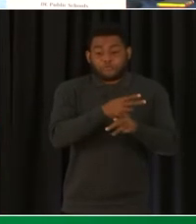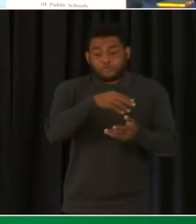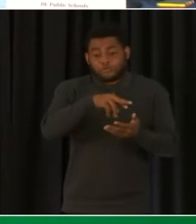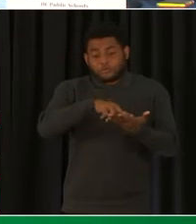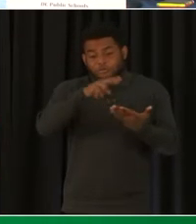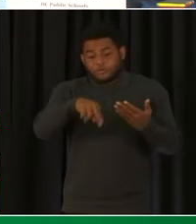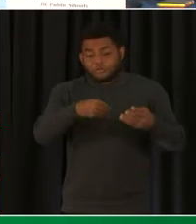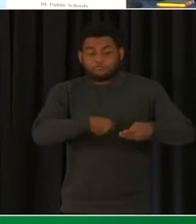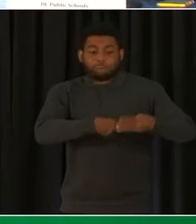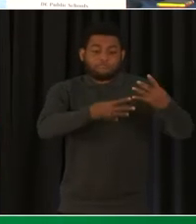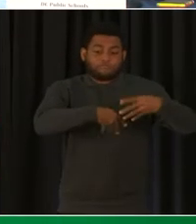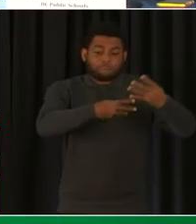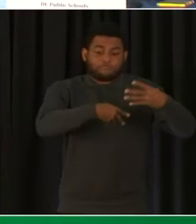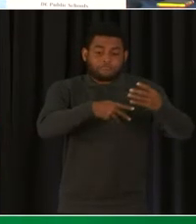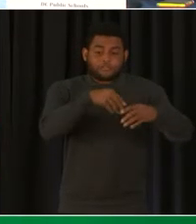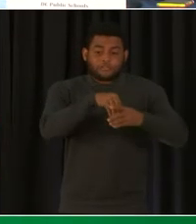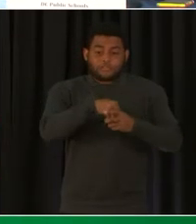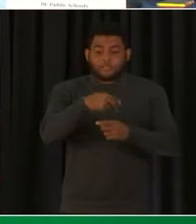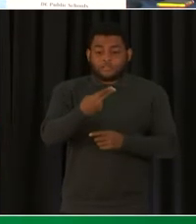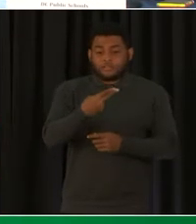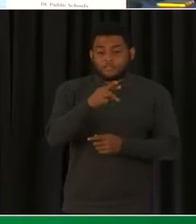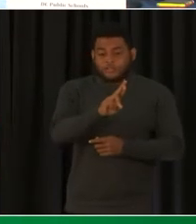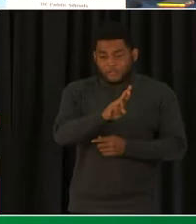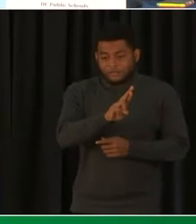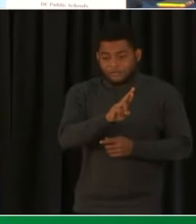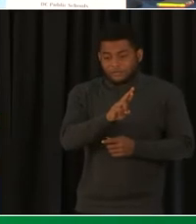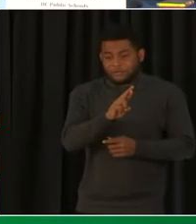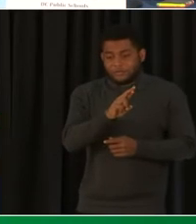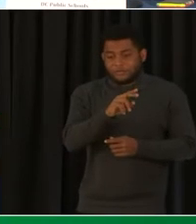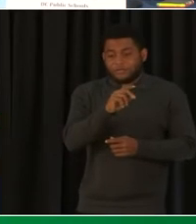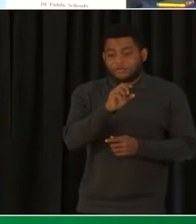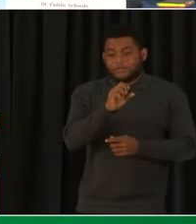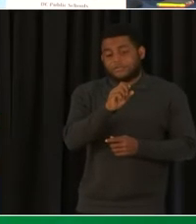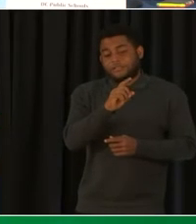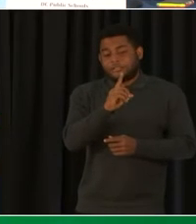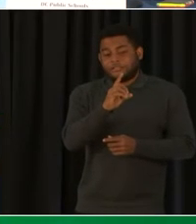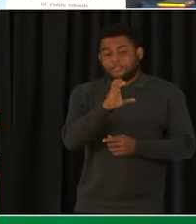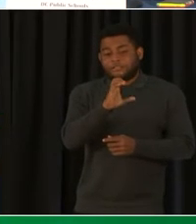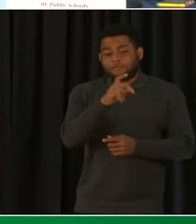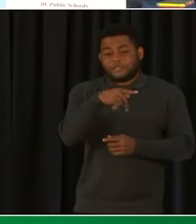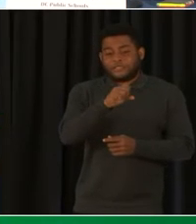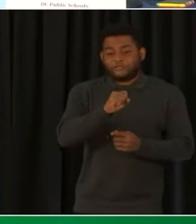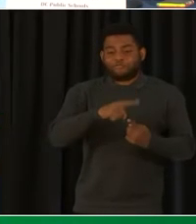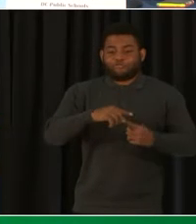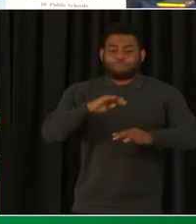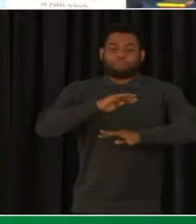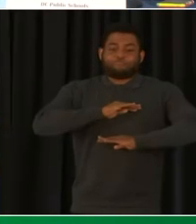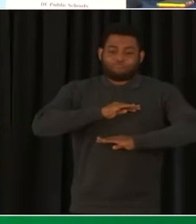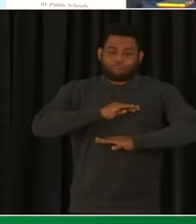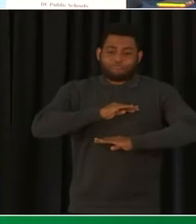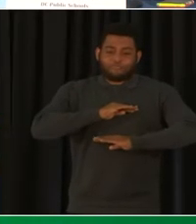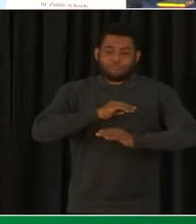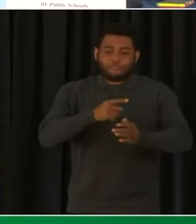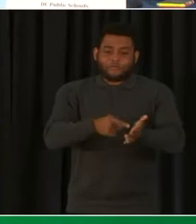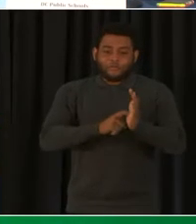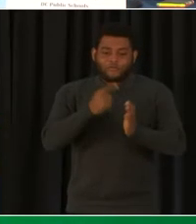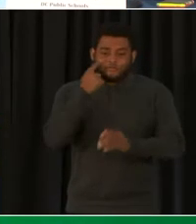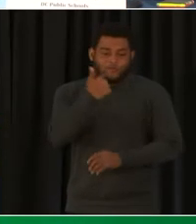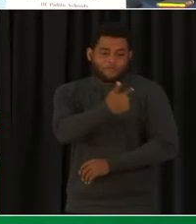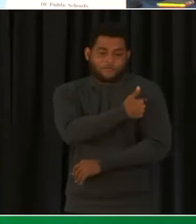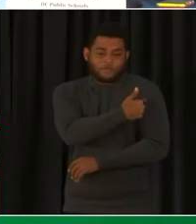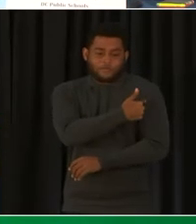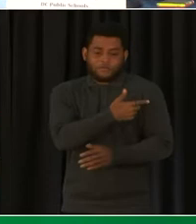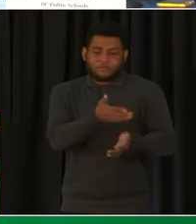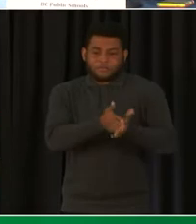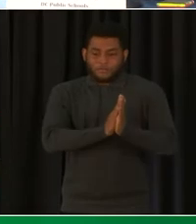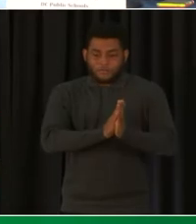them into DC's human resources system to satisfy the requirement for the mayor's vaccination order that's required